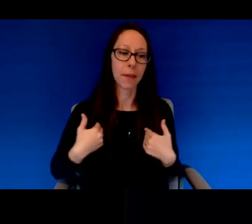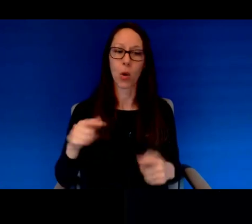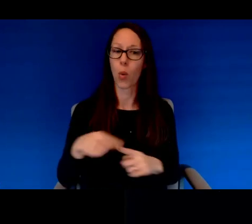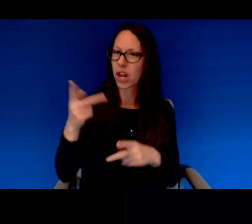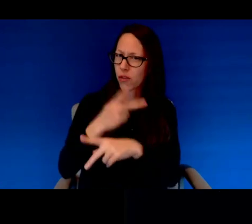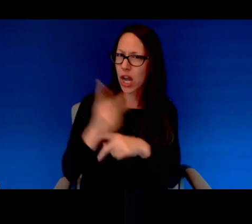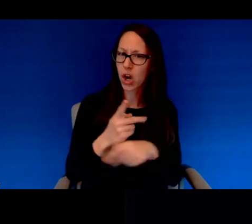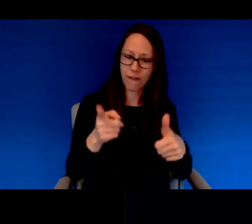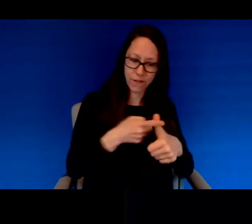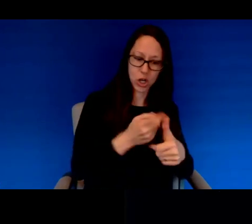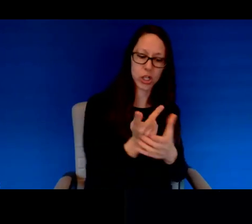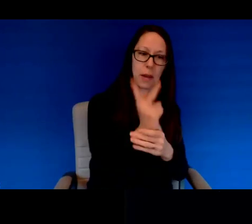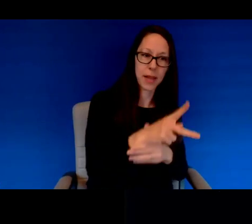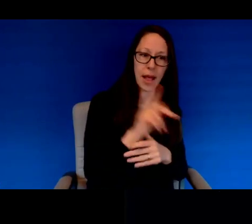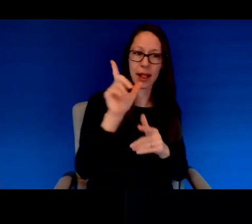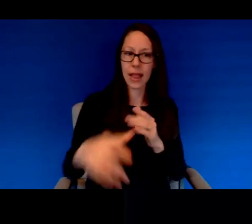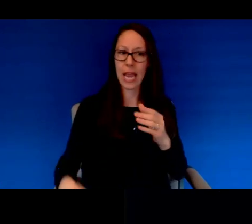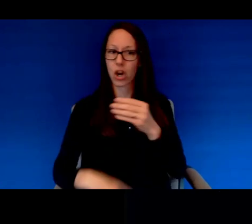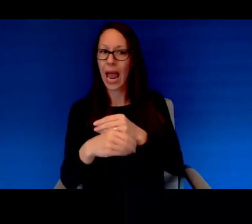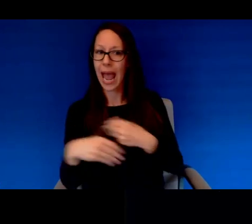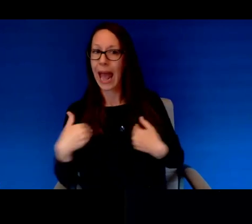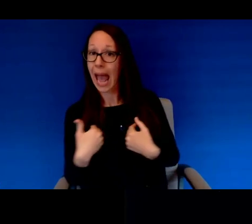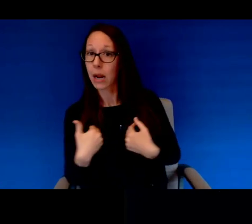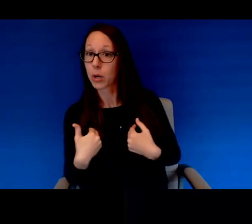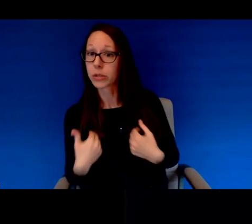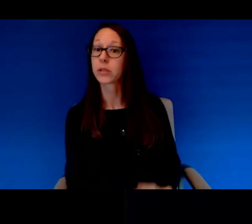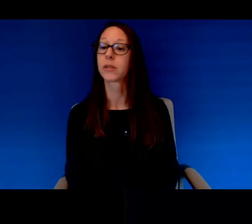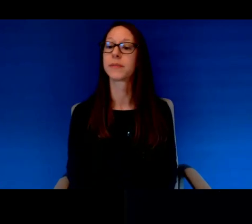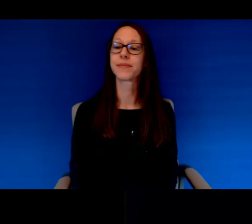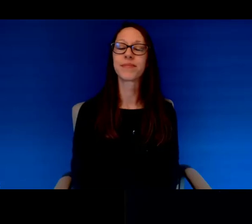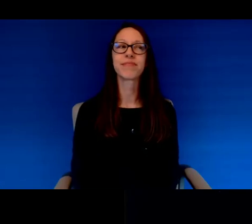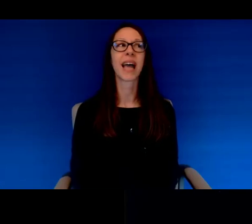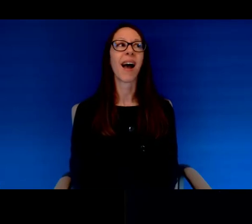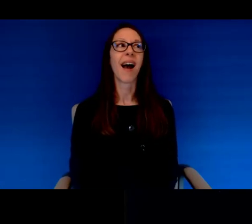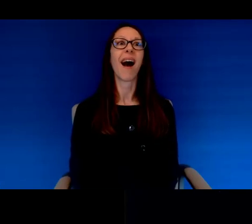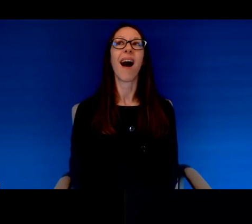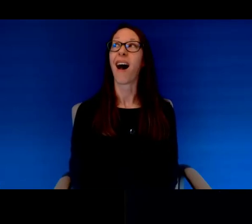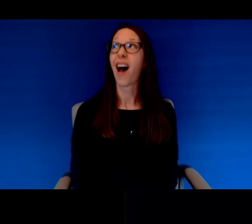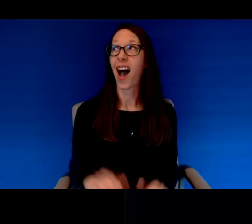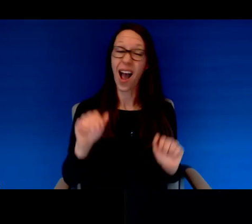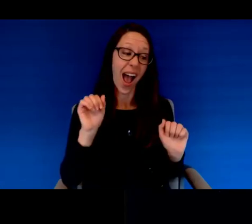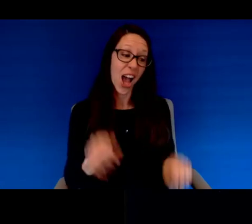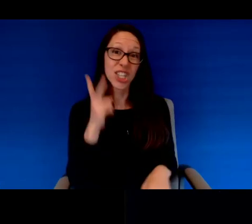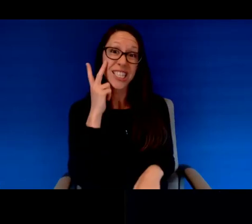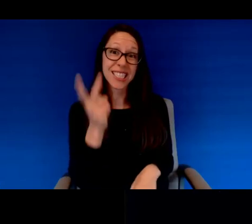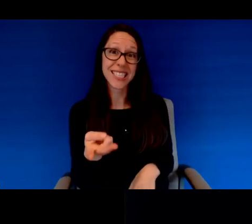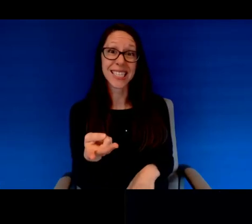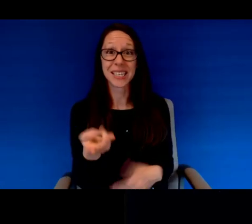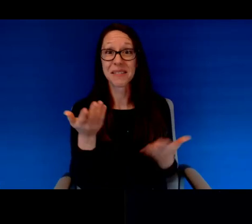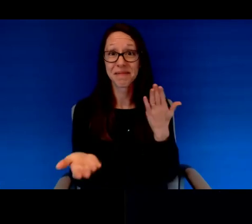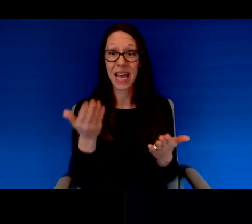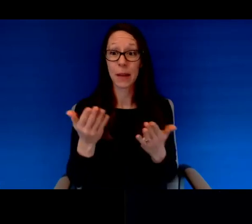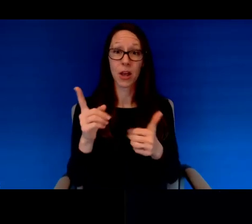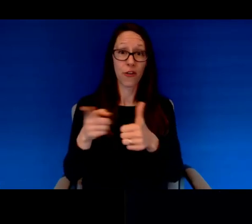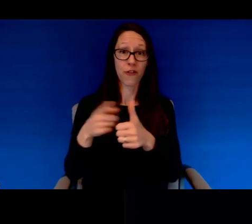do plants, are you planning to add animals too? I mean, I could see that happening when we have established